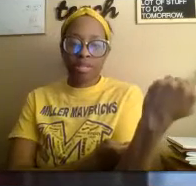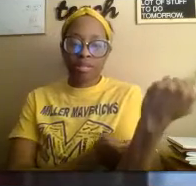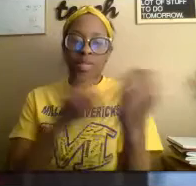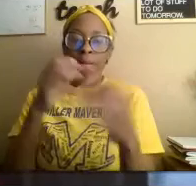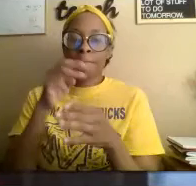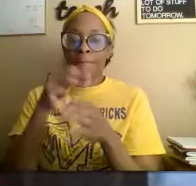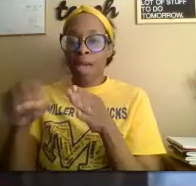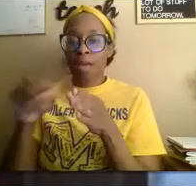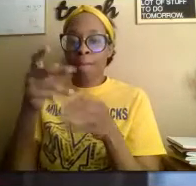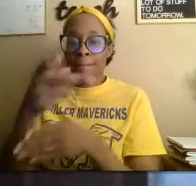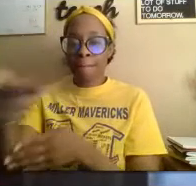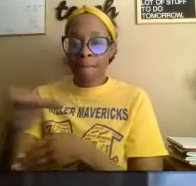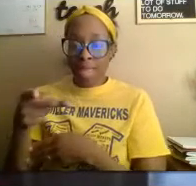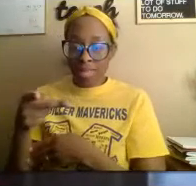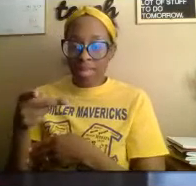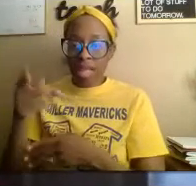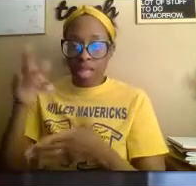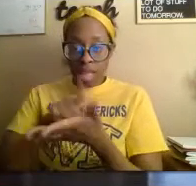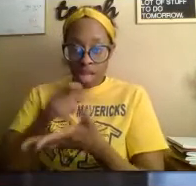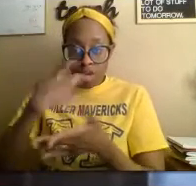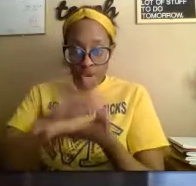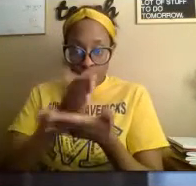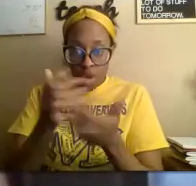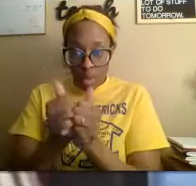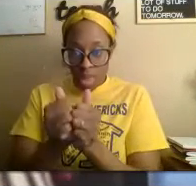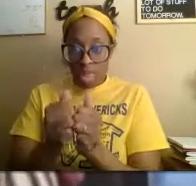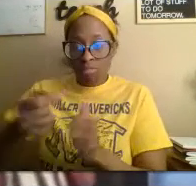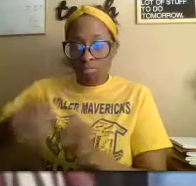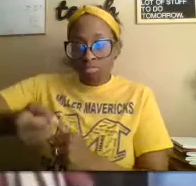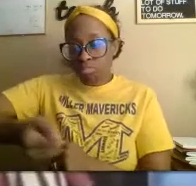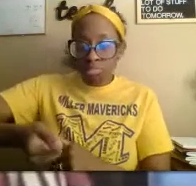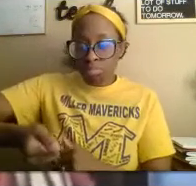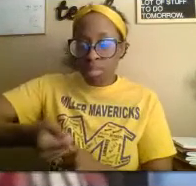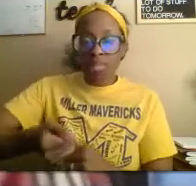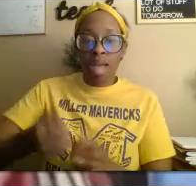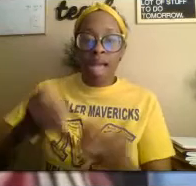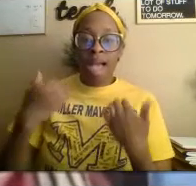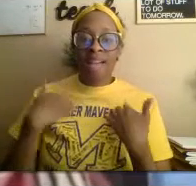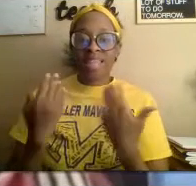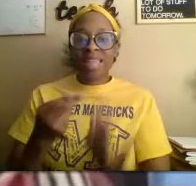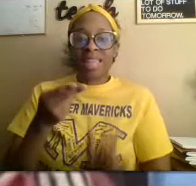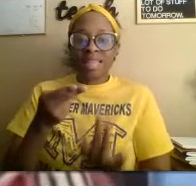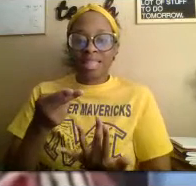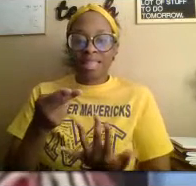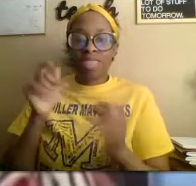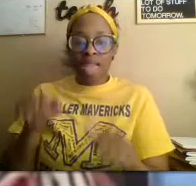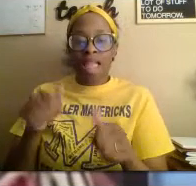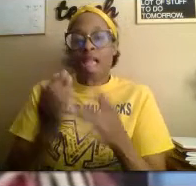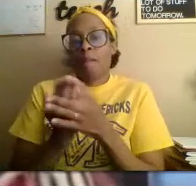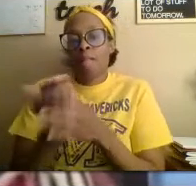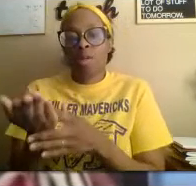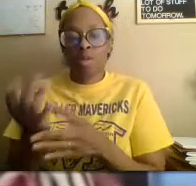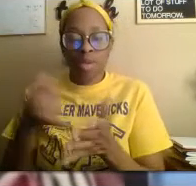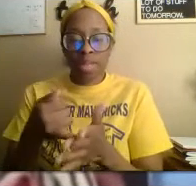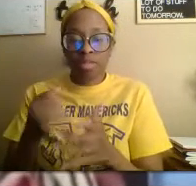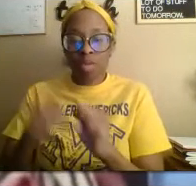They allow heat energy or thermal energy to pass through them. Other substances such as